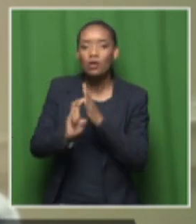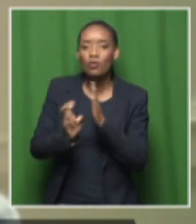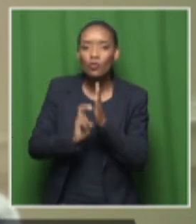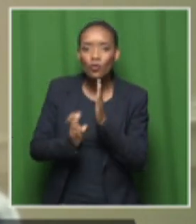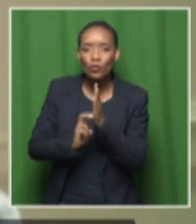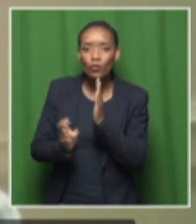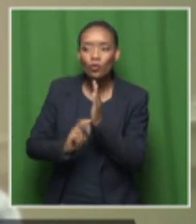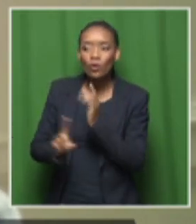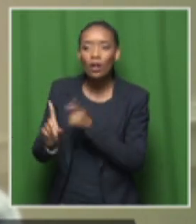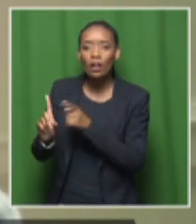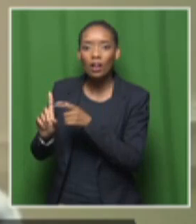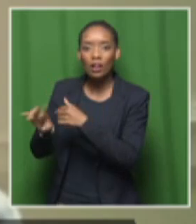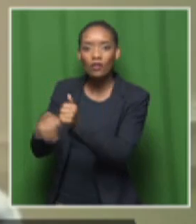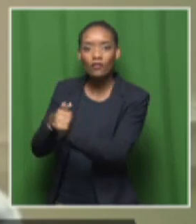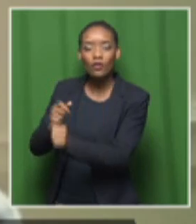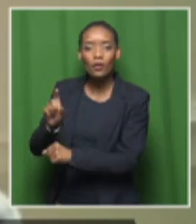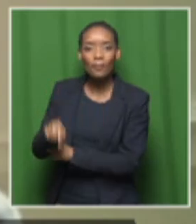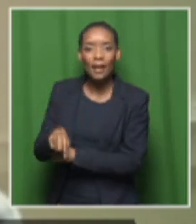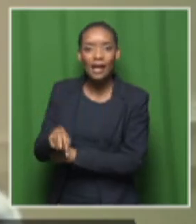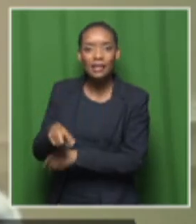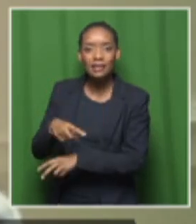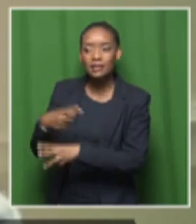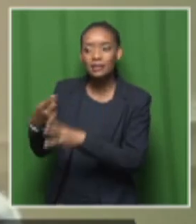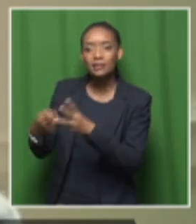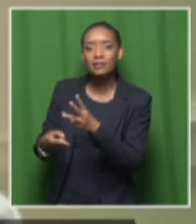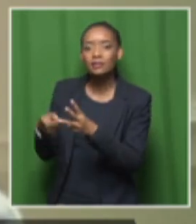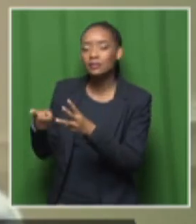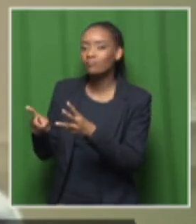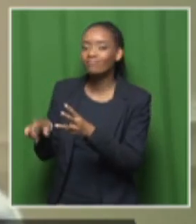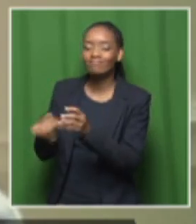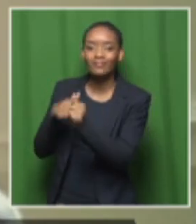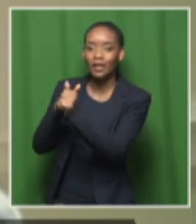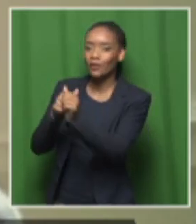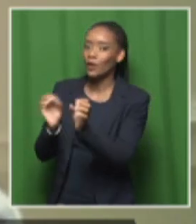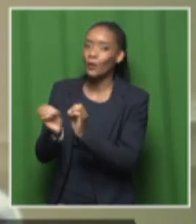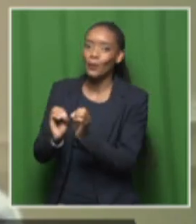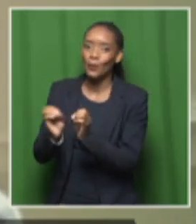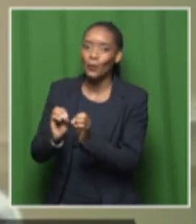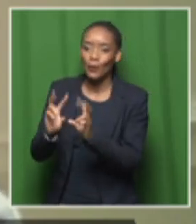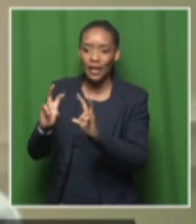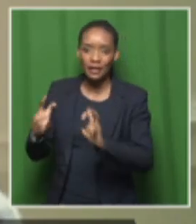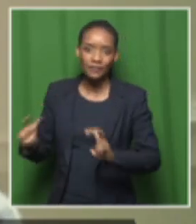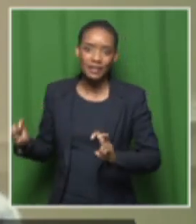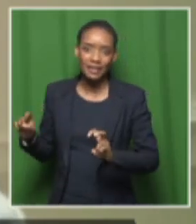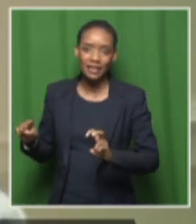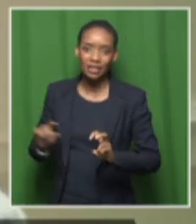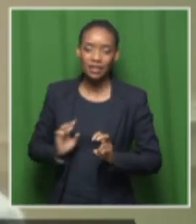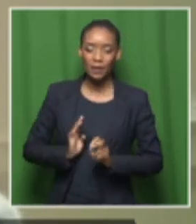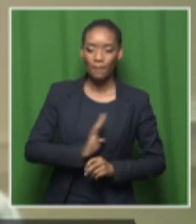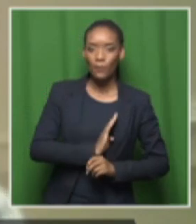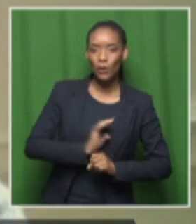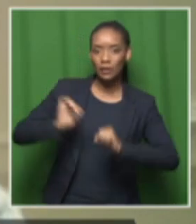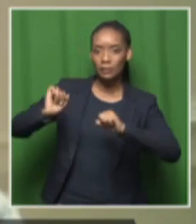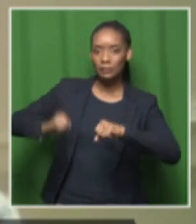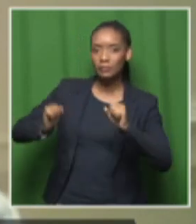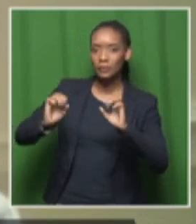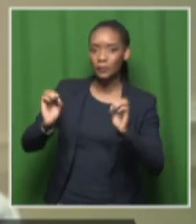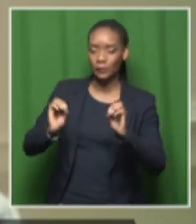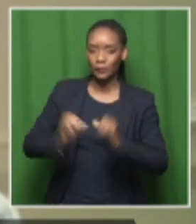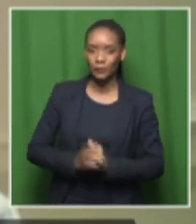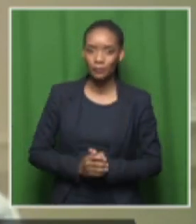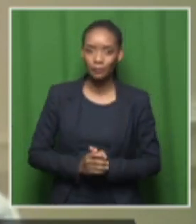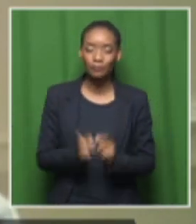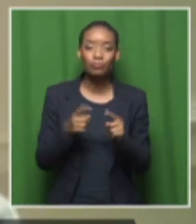to act within. And in this case, the investigation was not authorized. But what we said is that